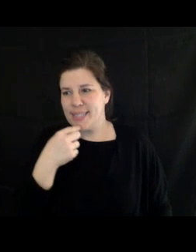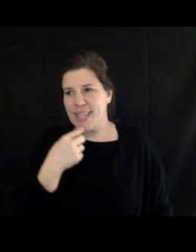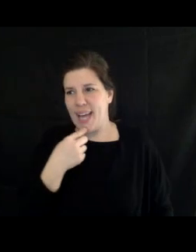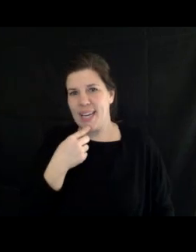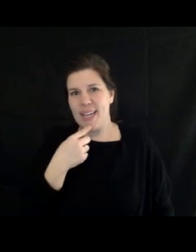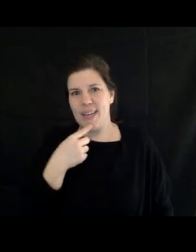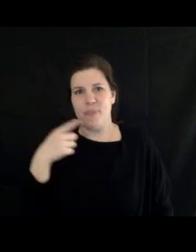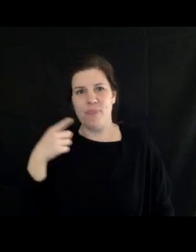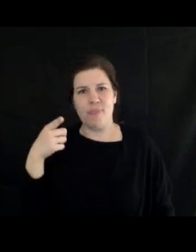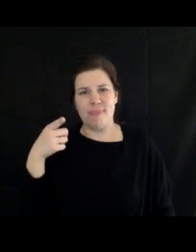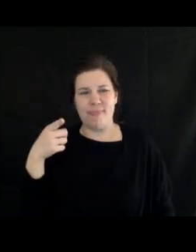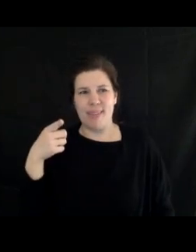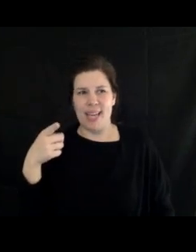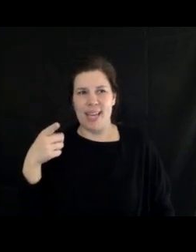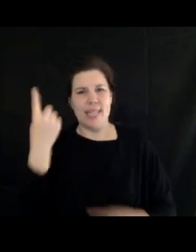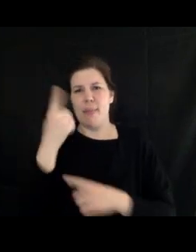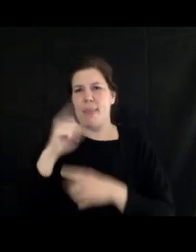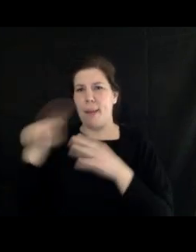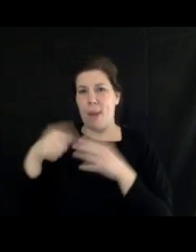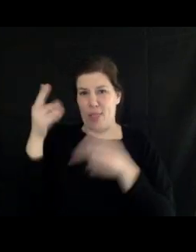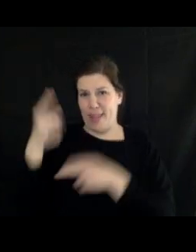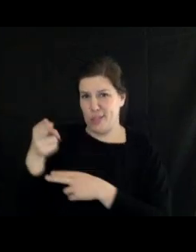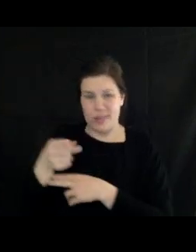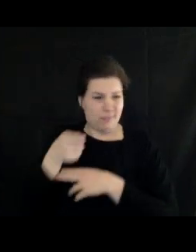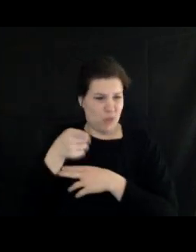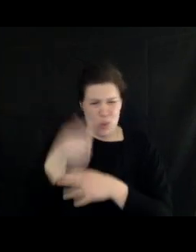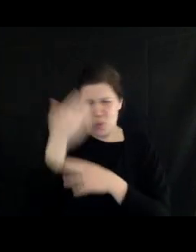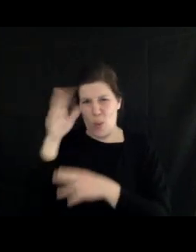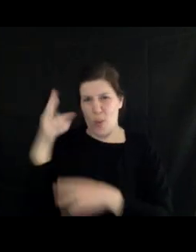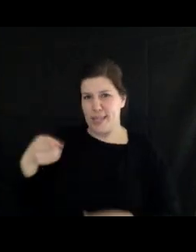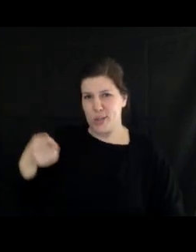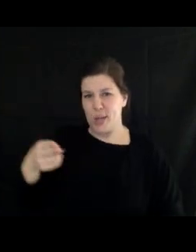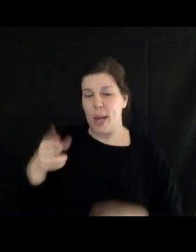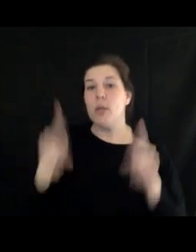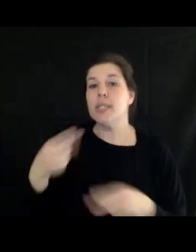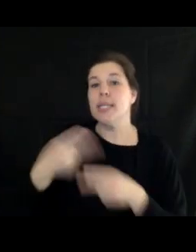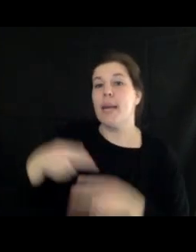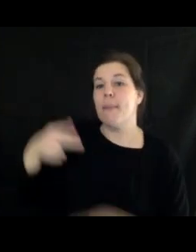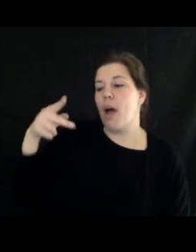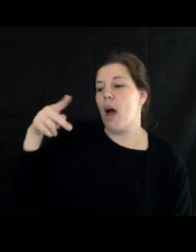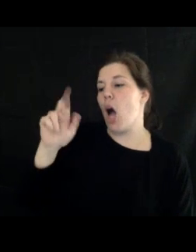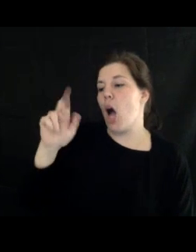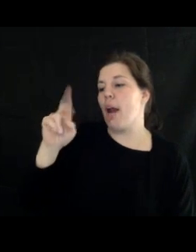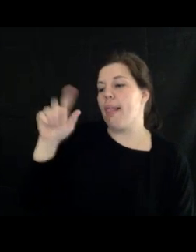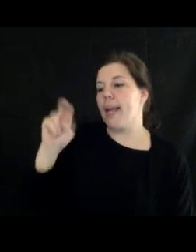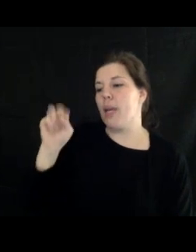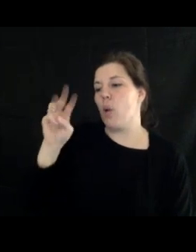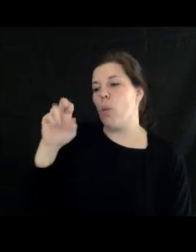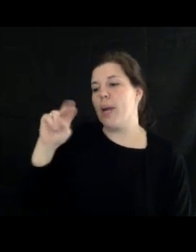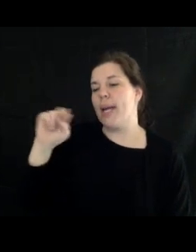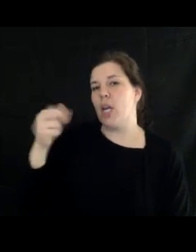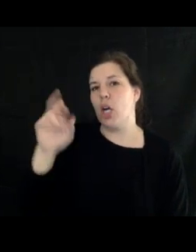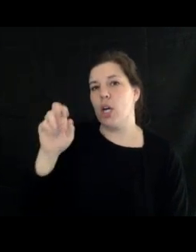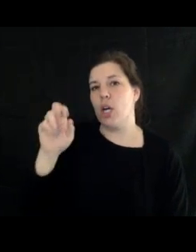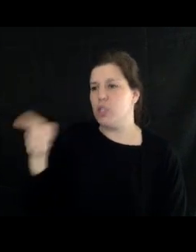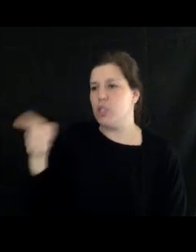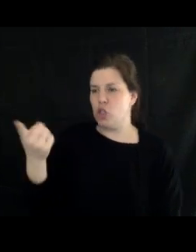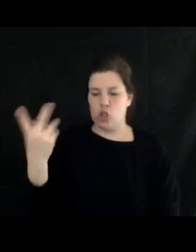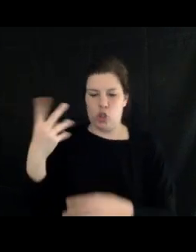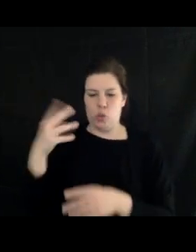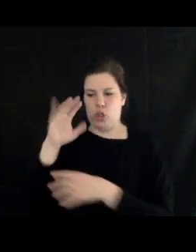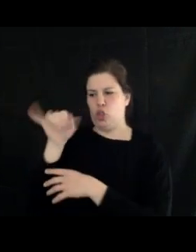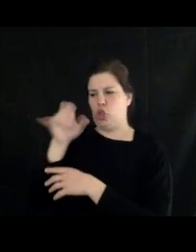history of Boynton Beach, do you? There's somebody named Arlene Weiner. She served on the commission with somebody named Sam DeLong, who was Joe DeLong's daughter, 2